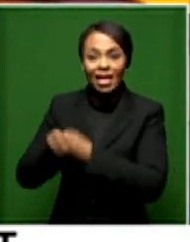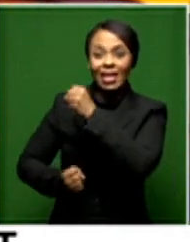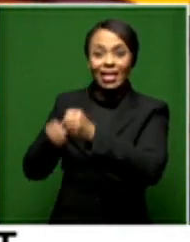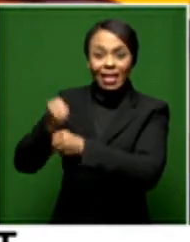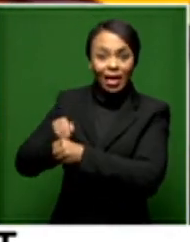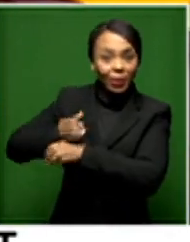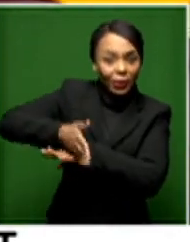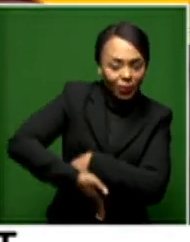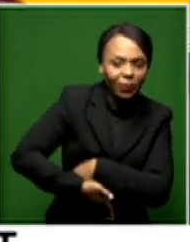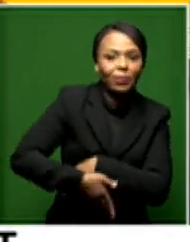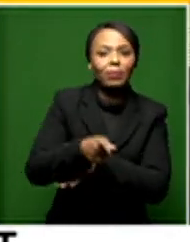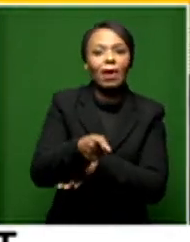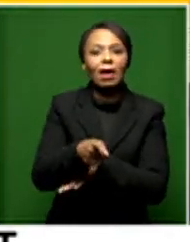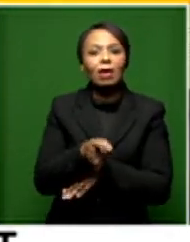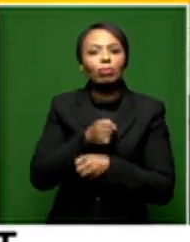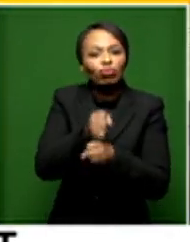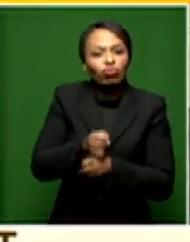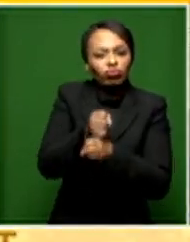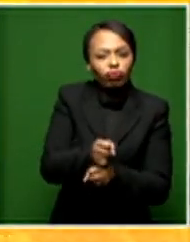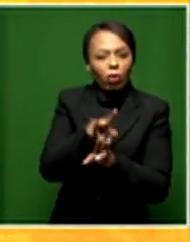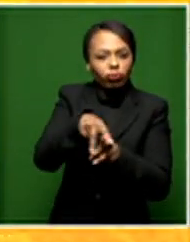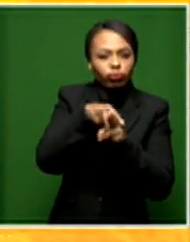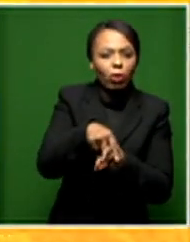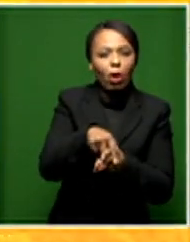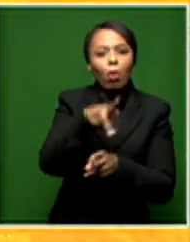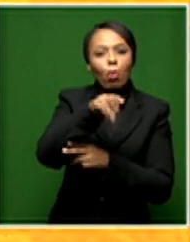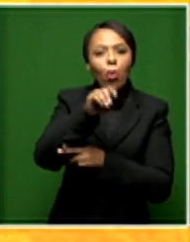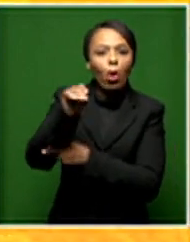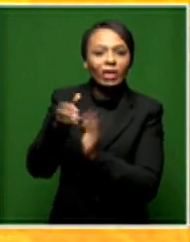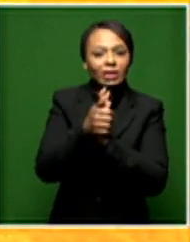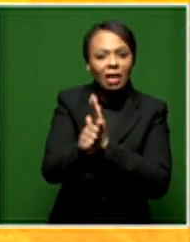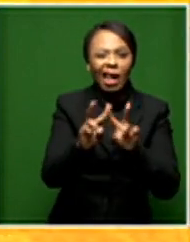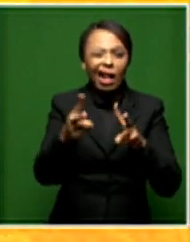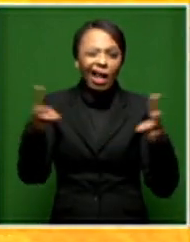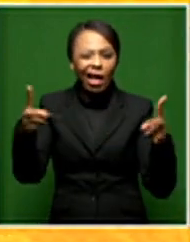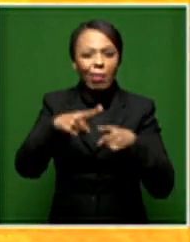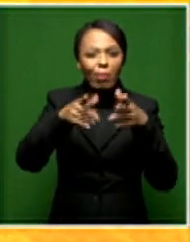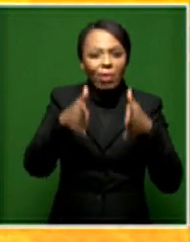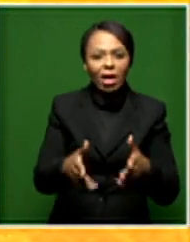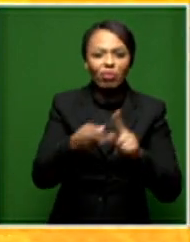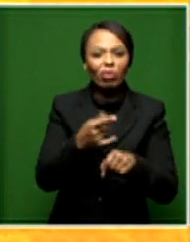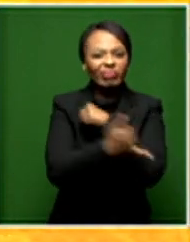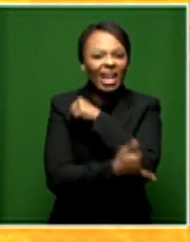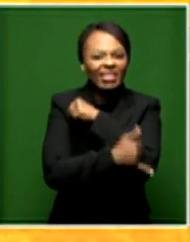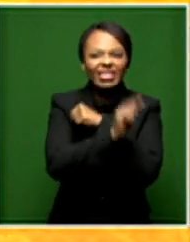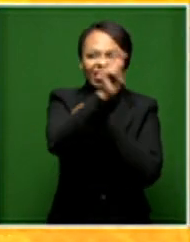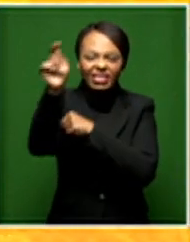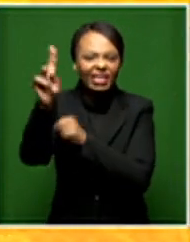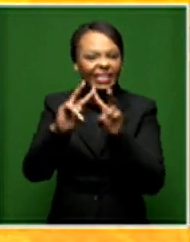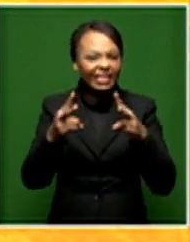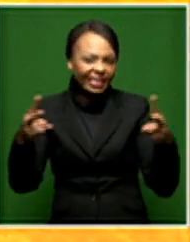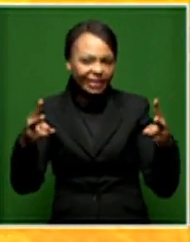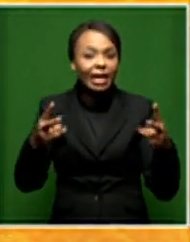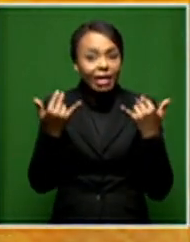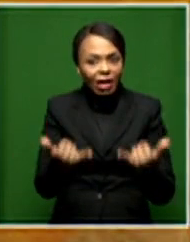years, extraordinary polo skills were manifest from numerous players from several African countries. At this year's Africa Cup,